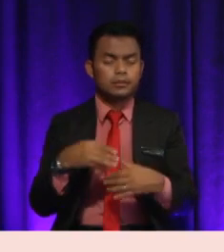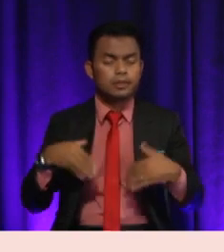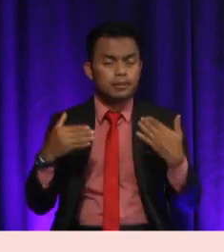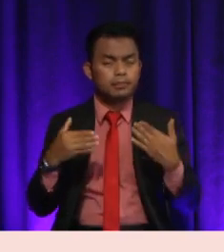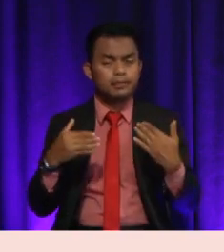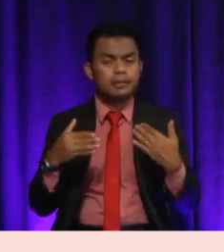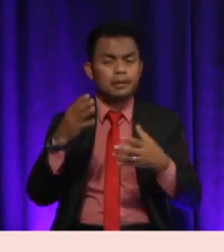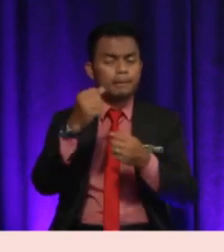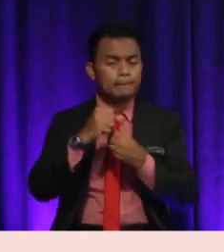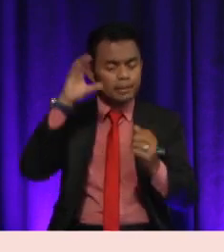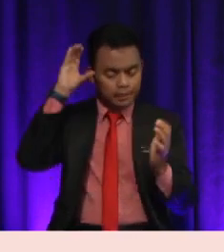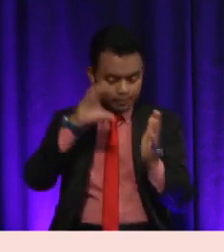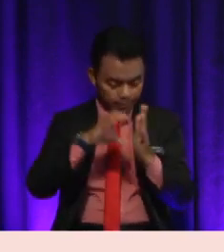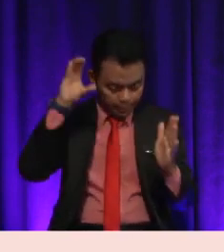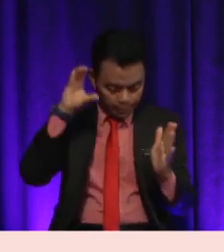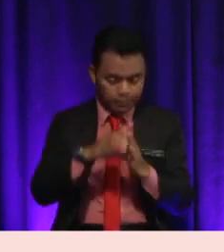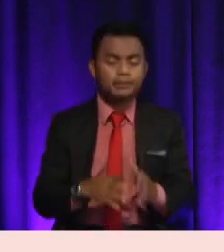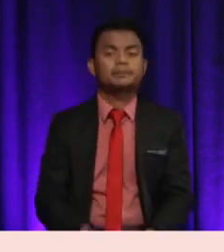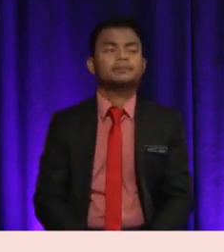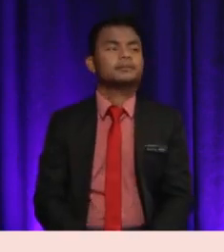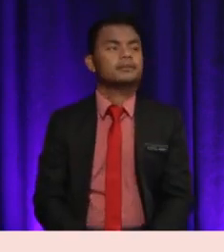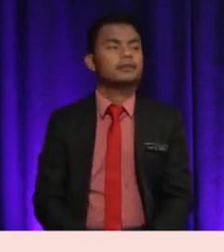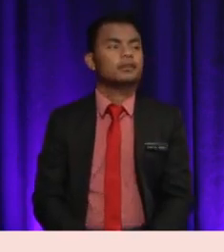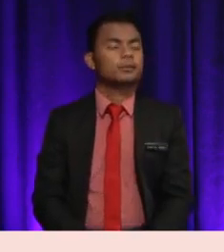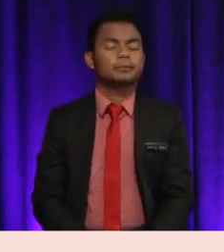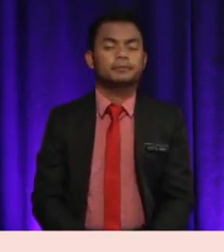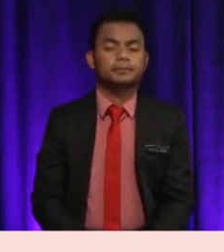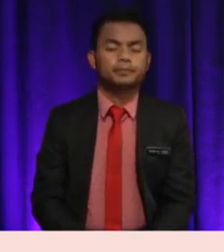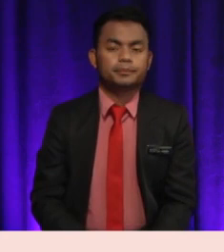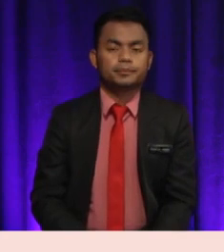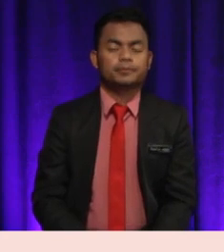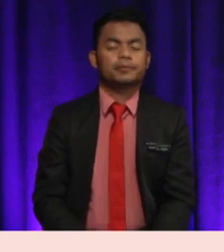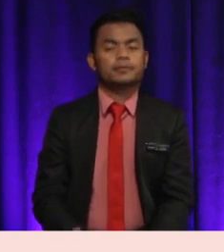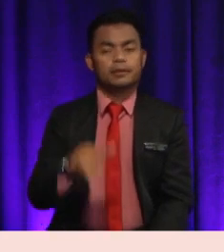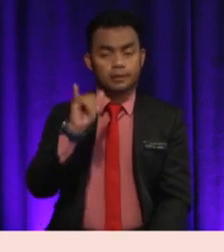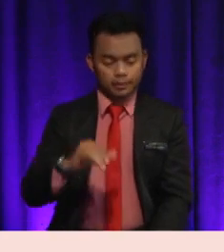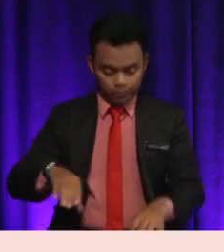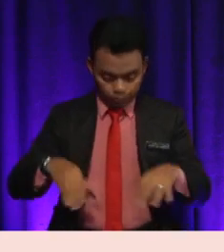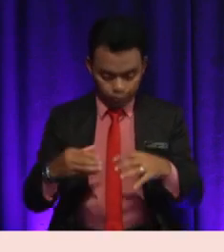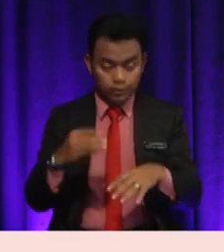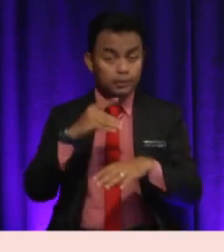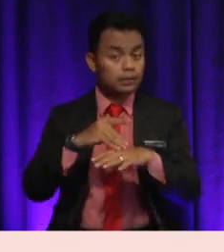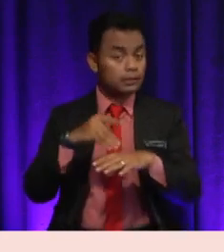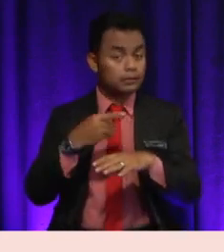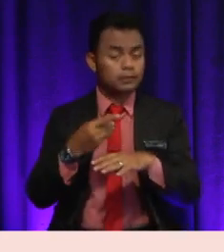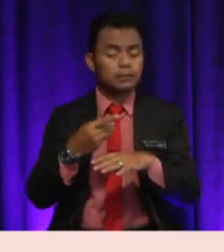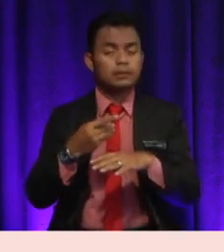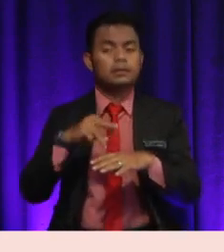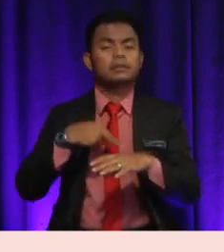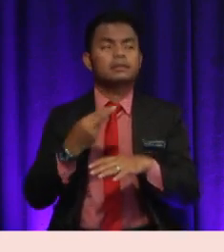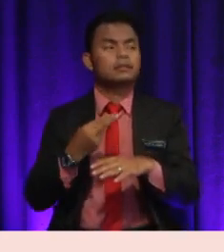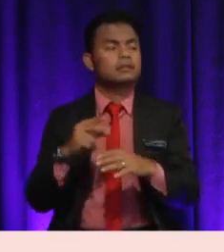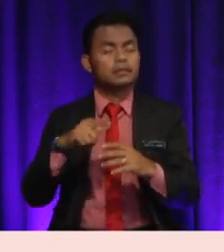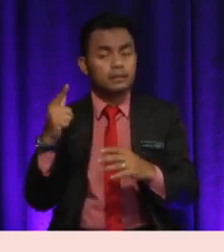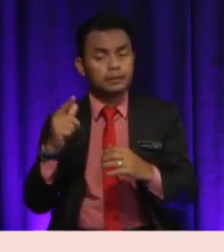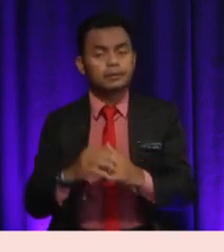where the subjects are not aware that they are being photographed, thus making them appear less tense and relaxed. This allows Lily to